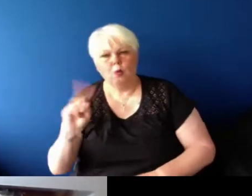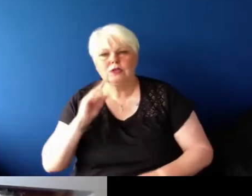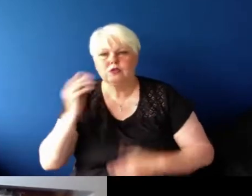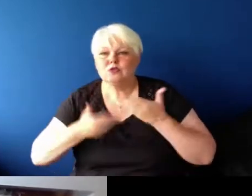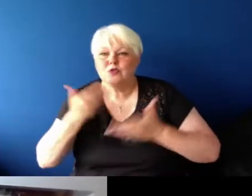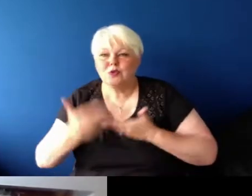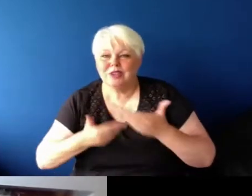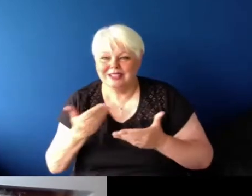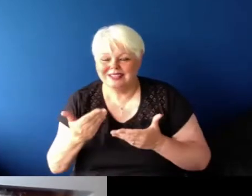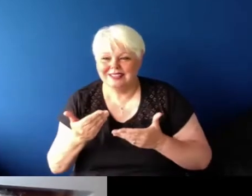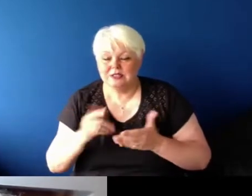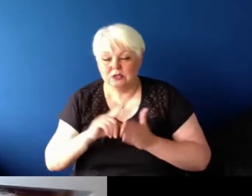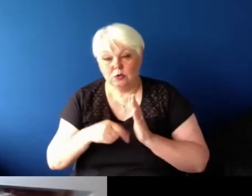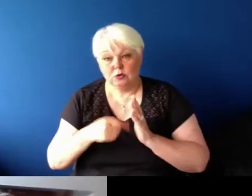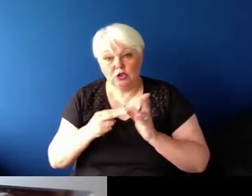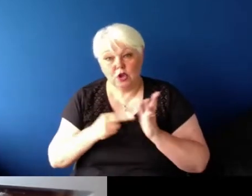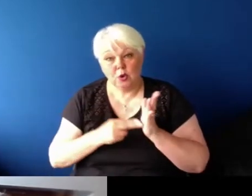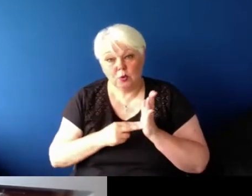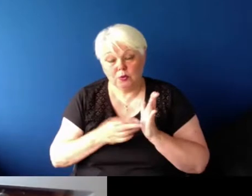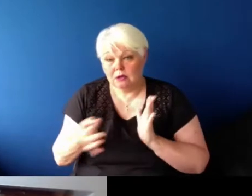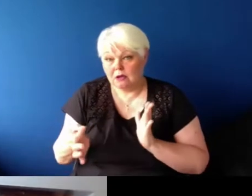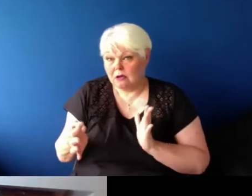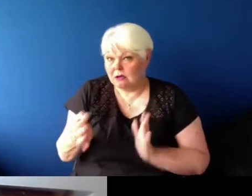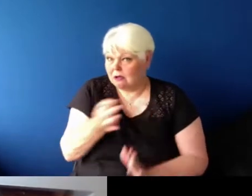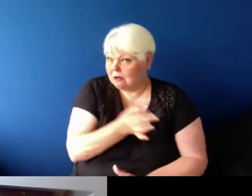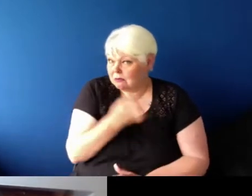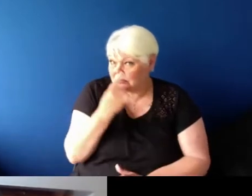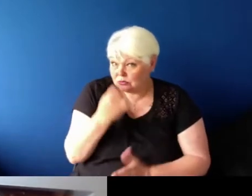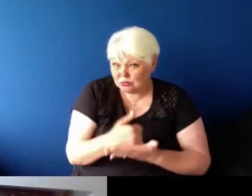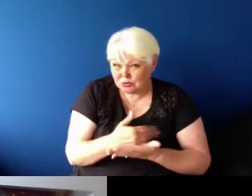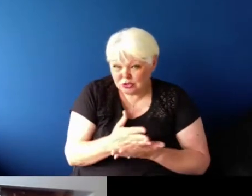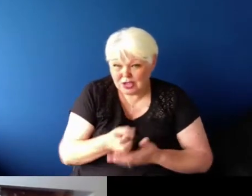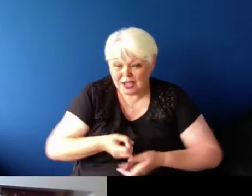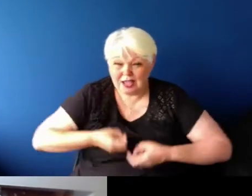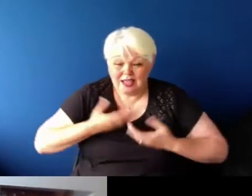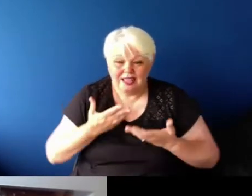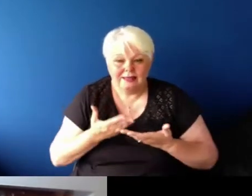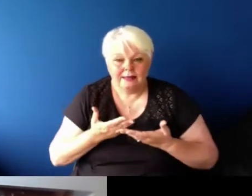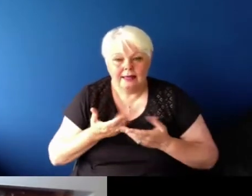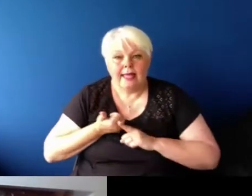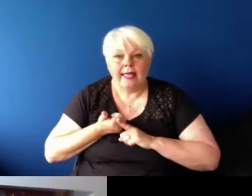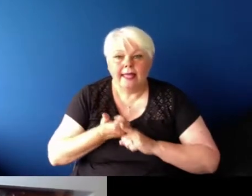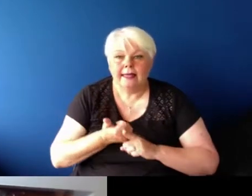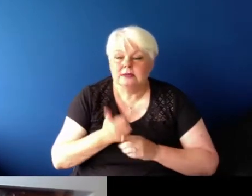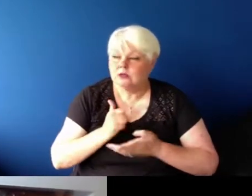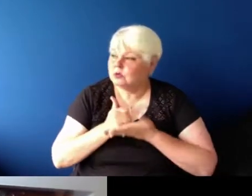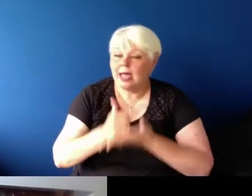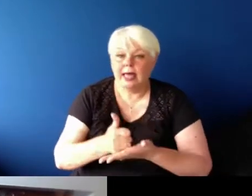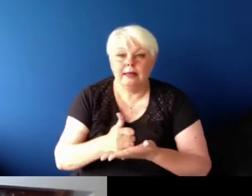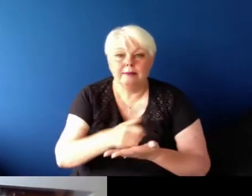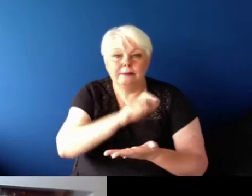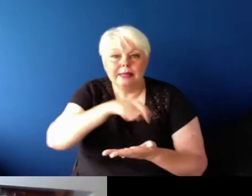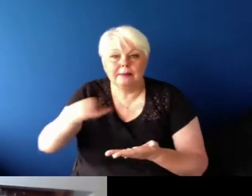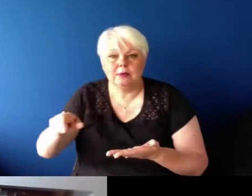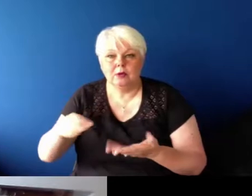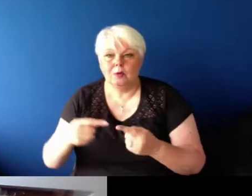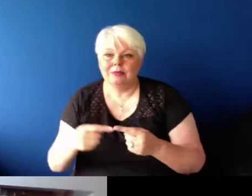And so Joan asks, could you share some aids to help people with